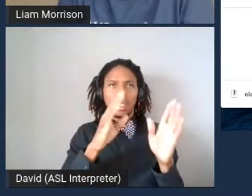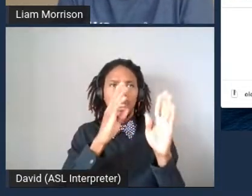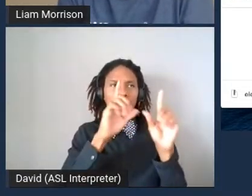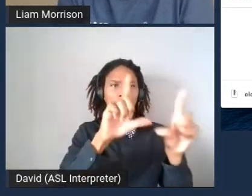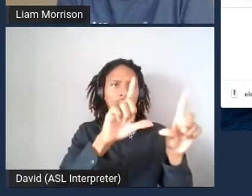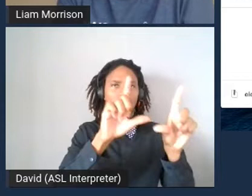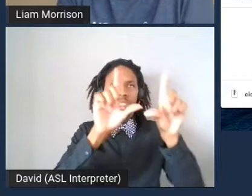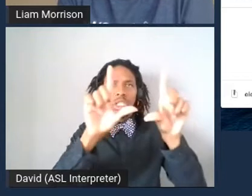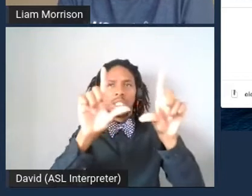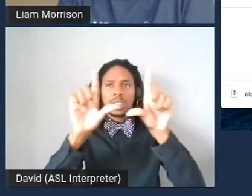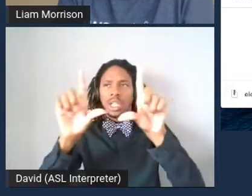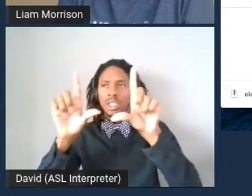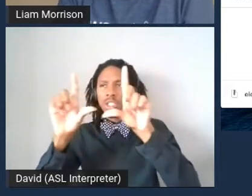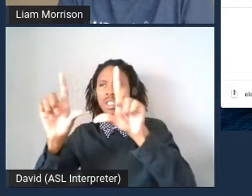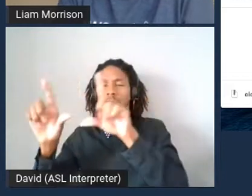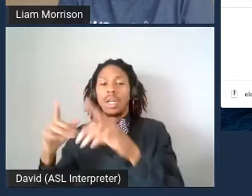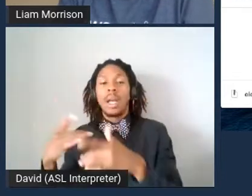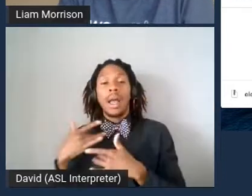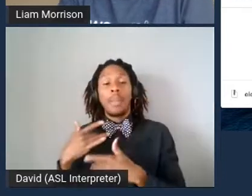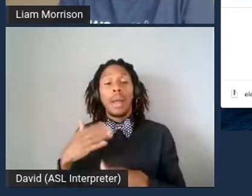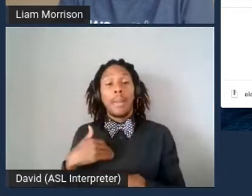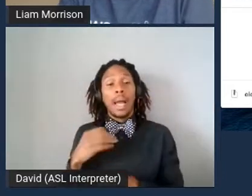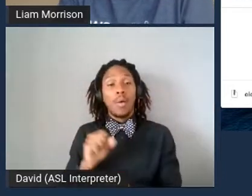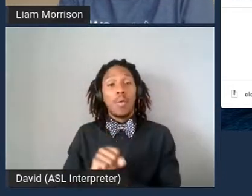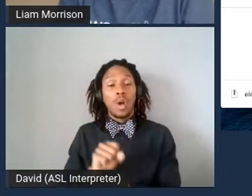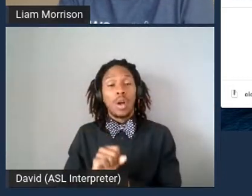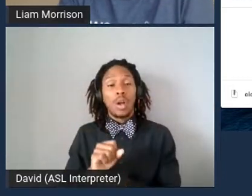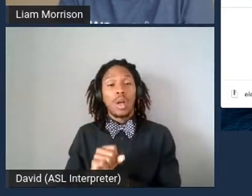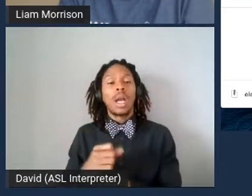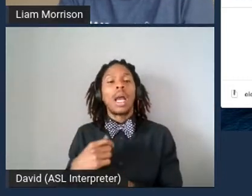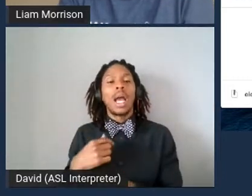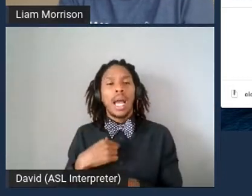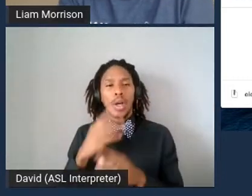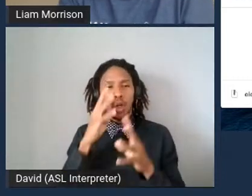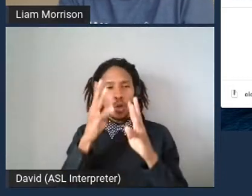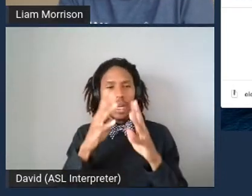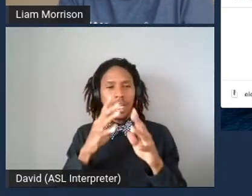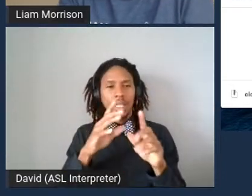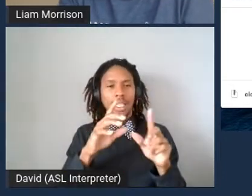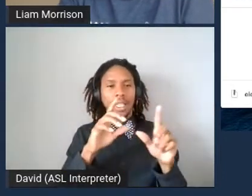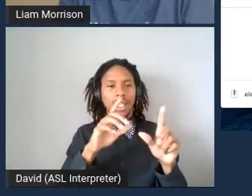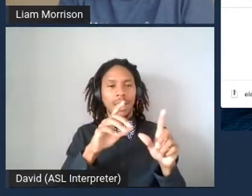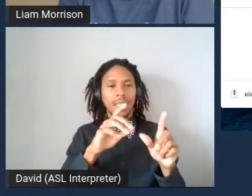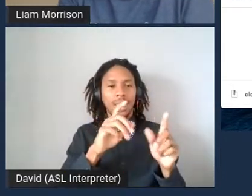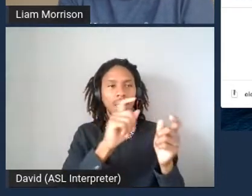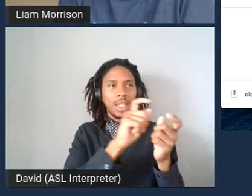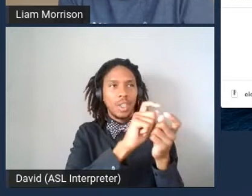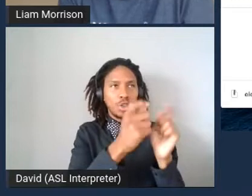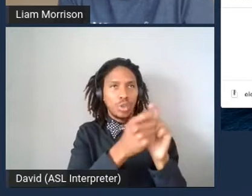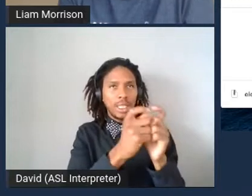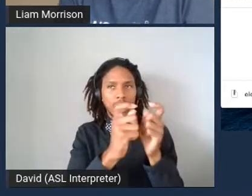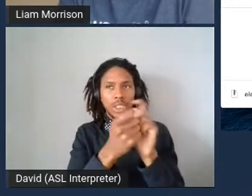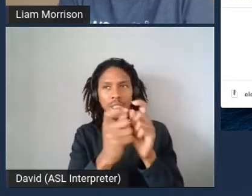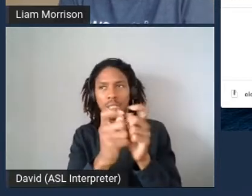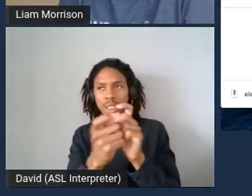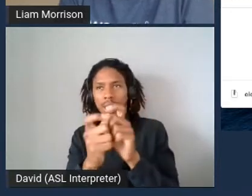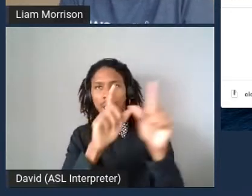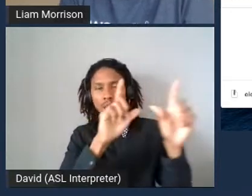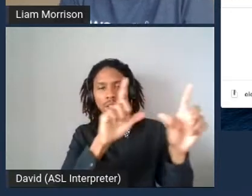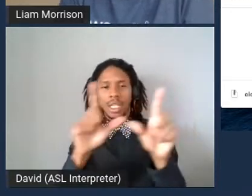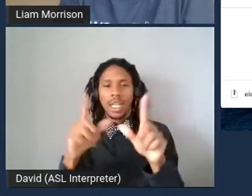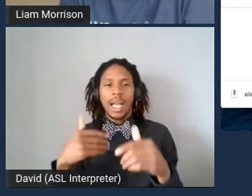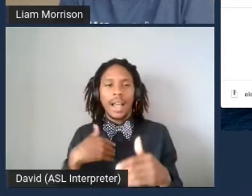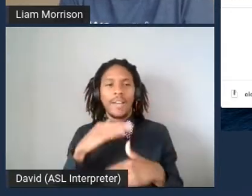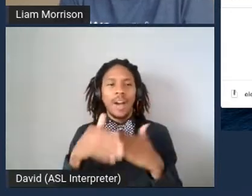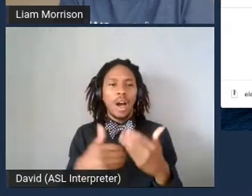shots. Usually in my workflow, what I would do is I'd be creating those transitions and shots. So then at that point, I would have like all